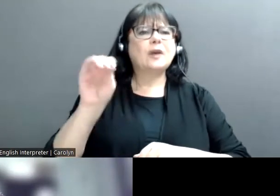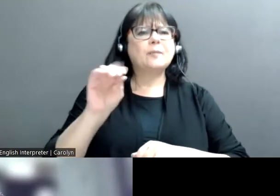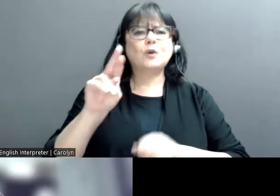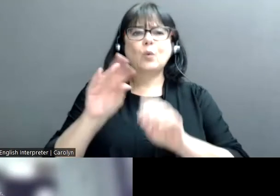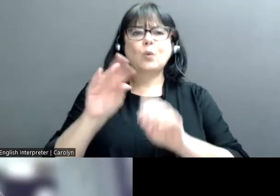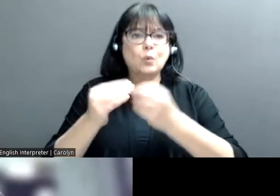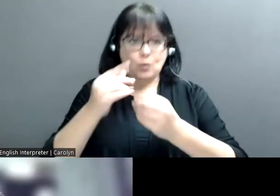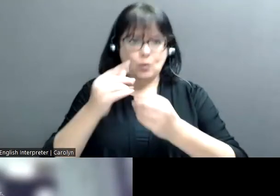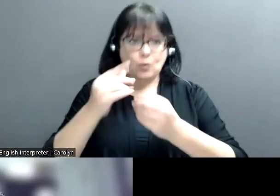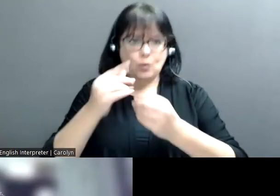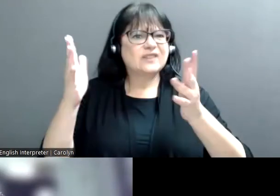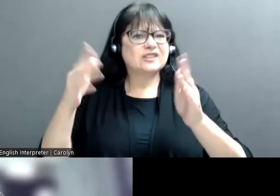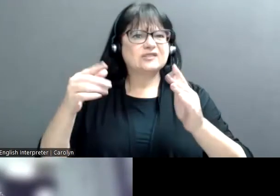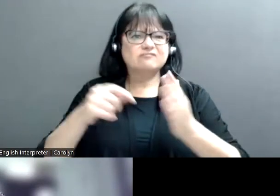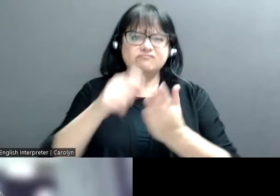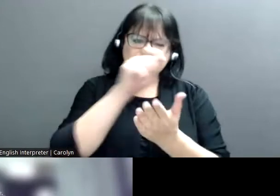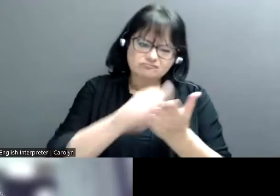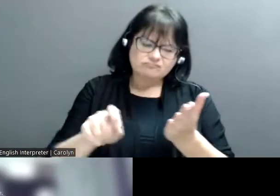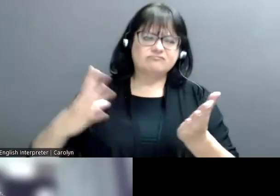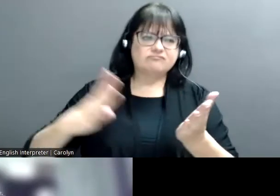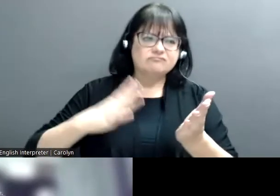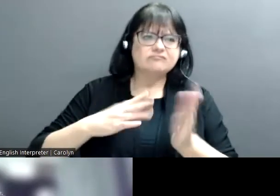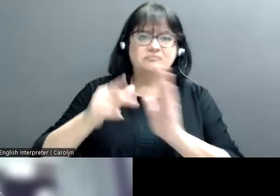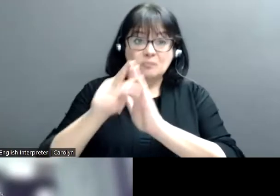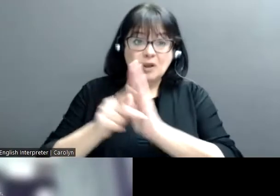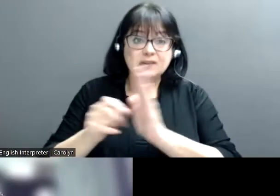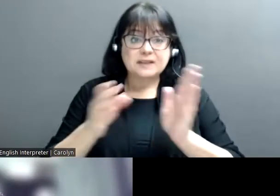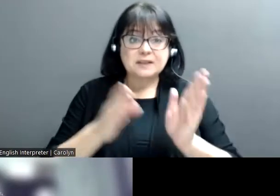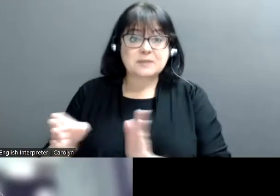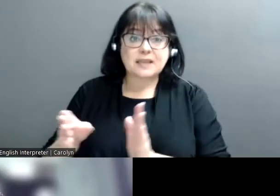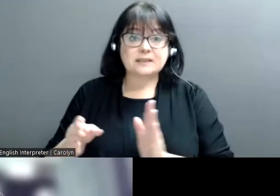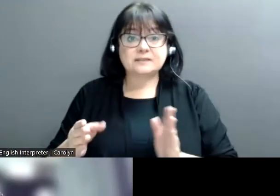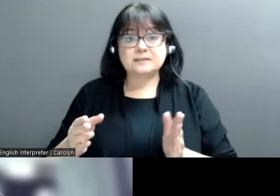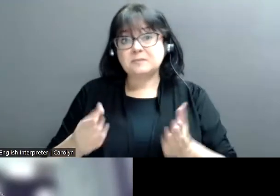and plans that would be helpful for people to know about?